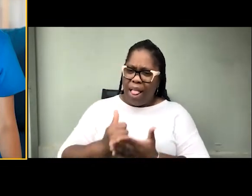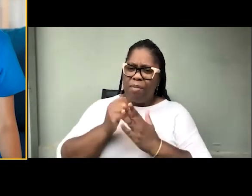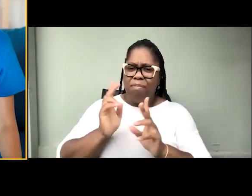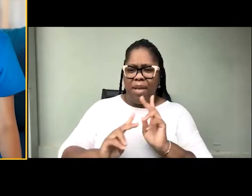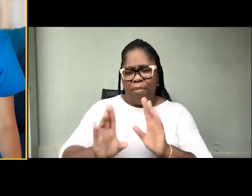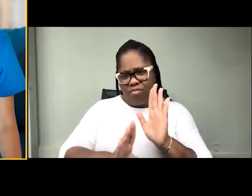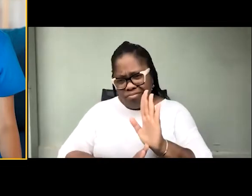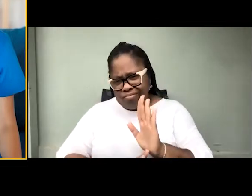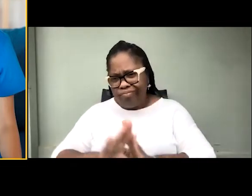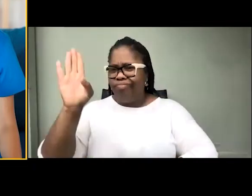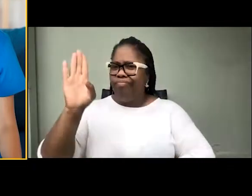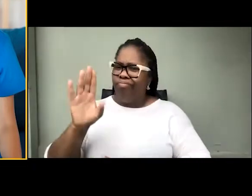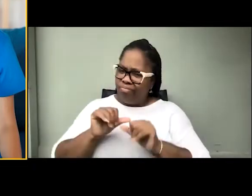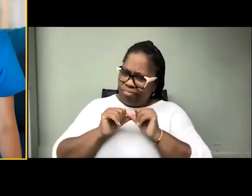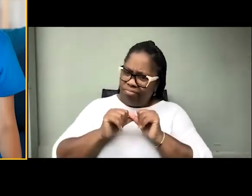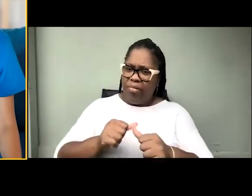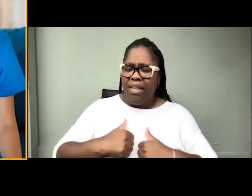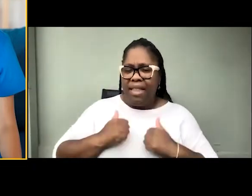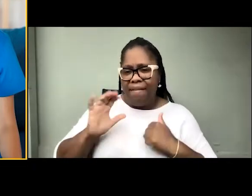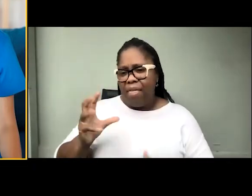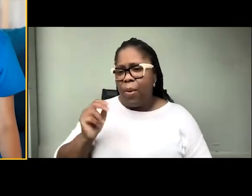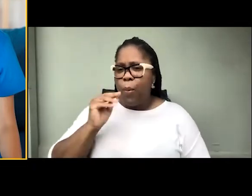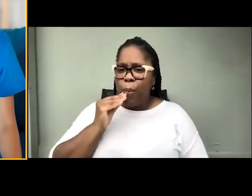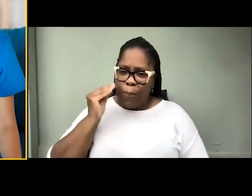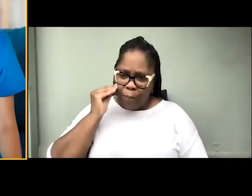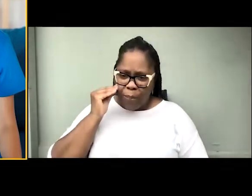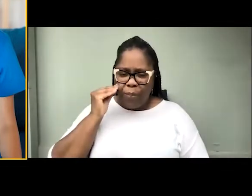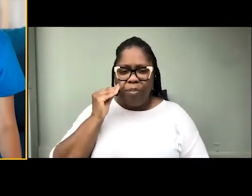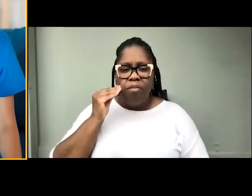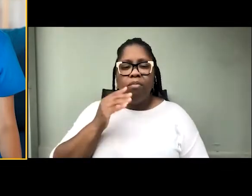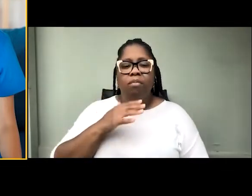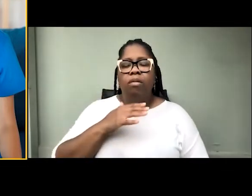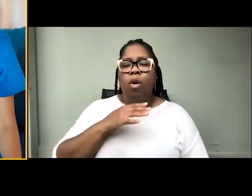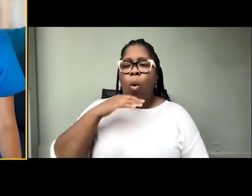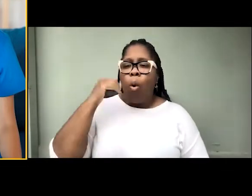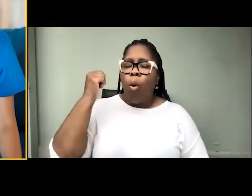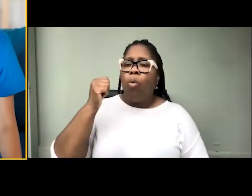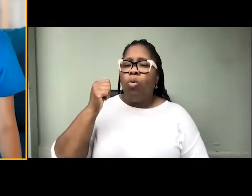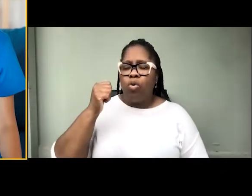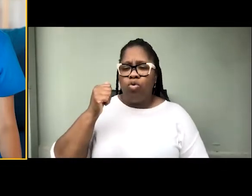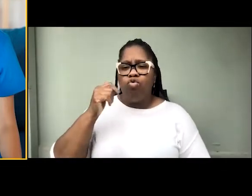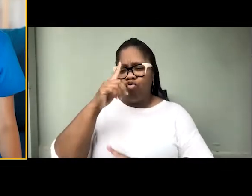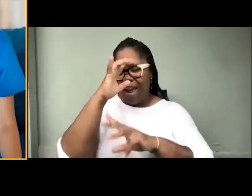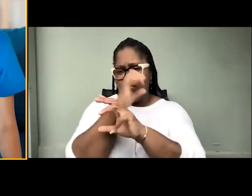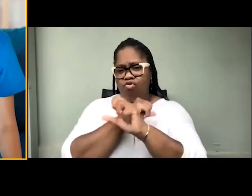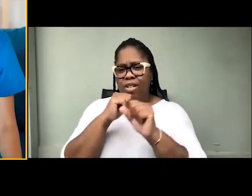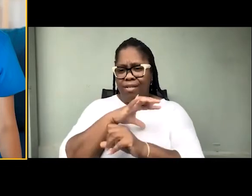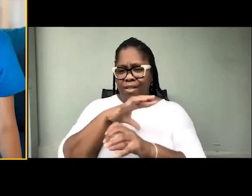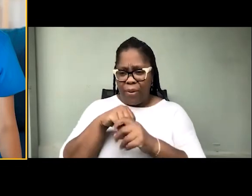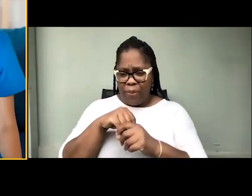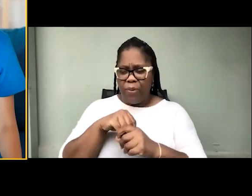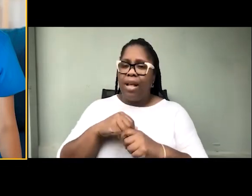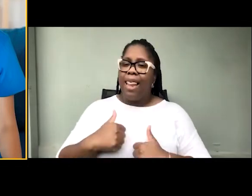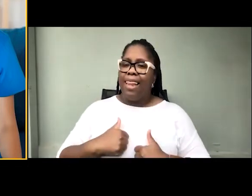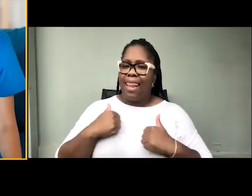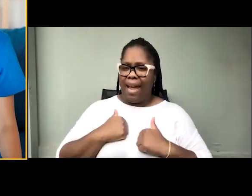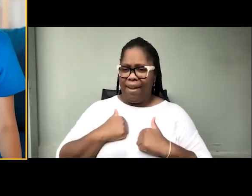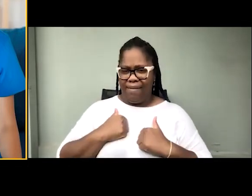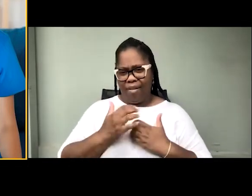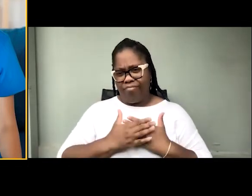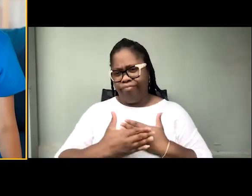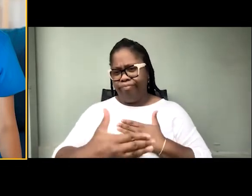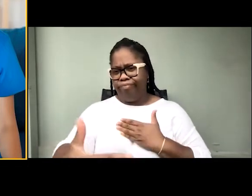and maintain lives in their own homes. Other strategies in this goal area are going to take a life course perspective